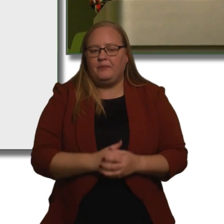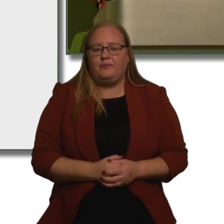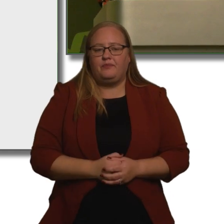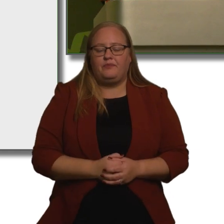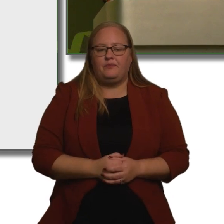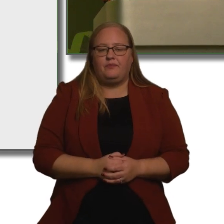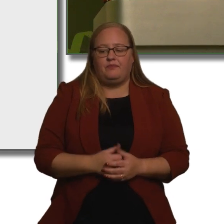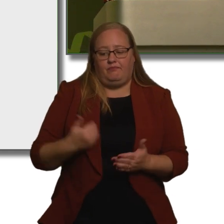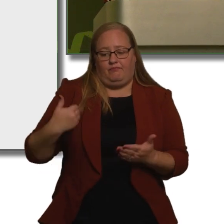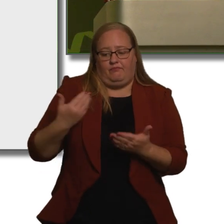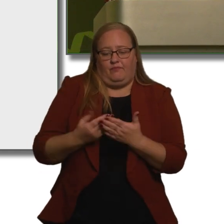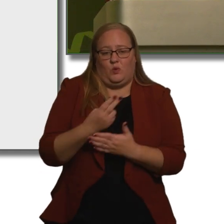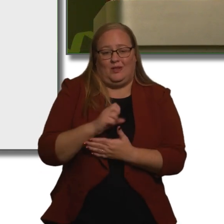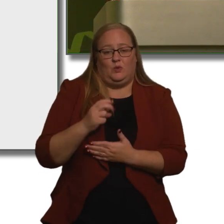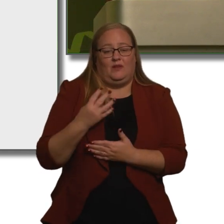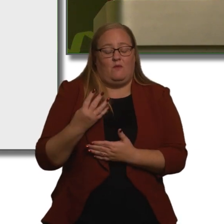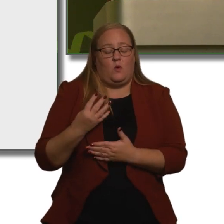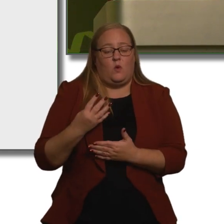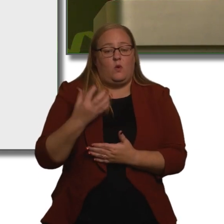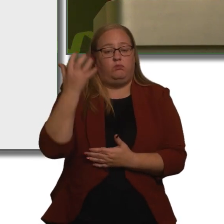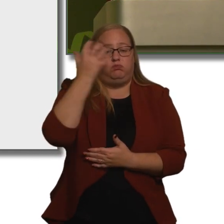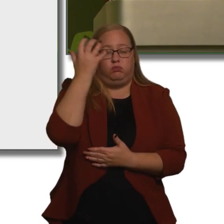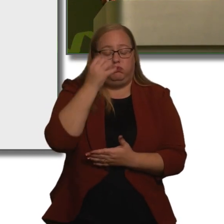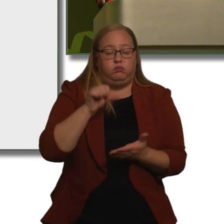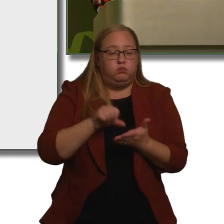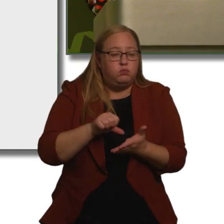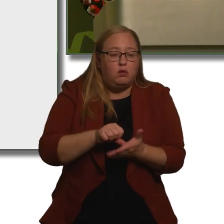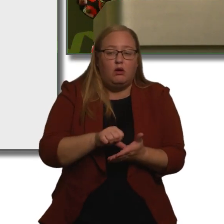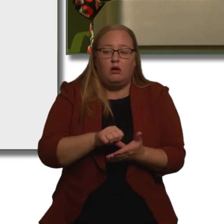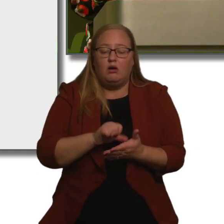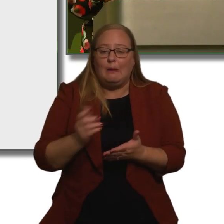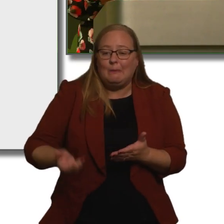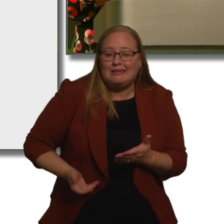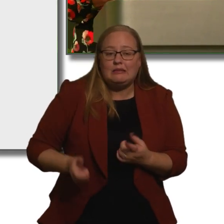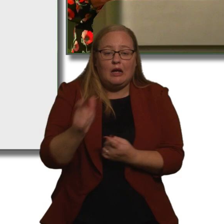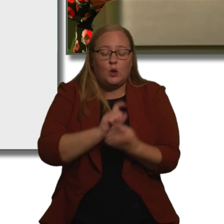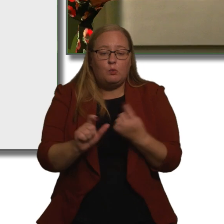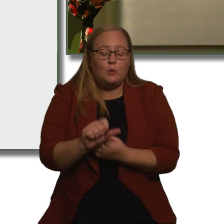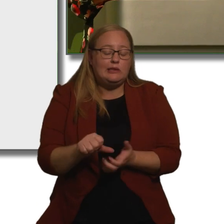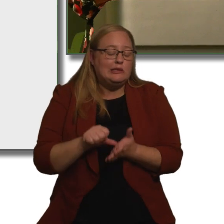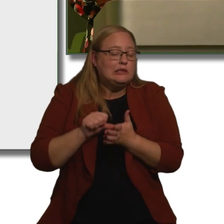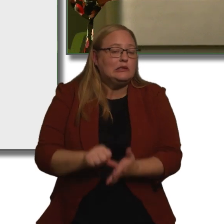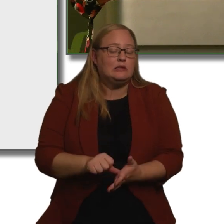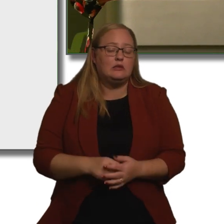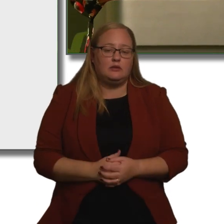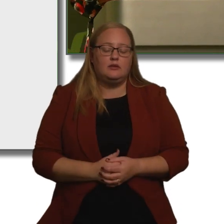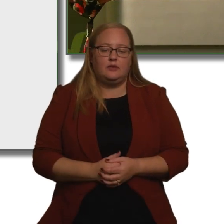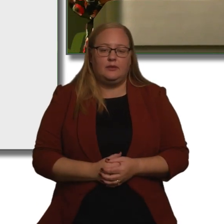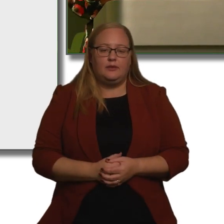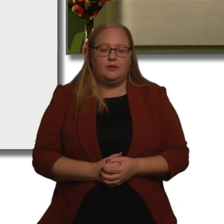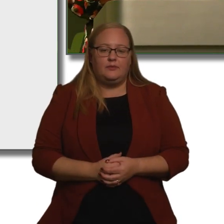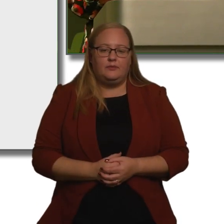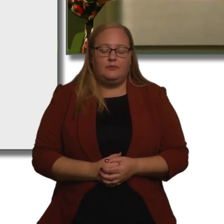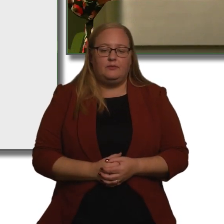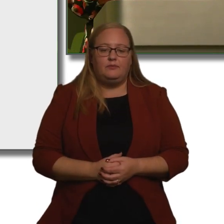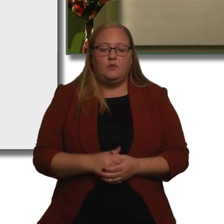2024 has been a challenging year for businesses and the communities that we serve. The war